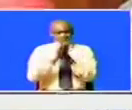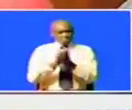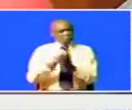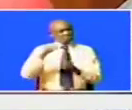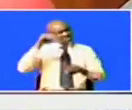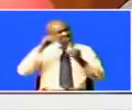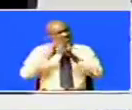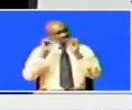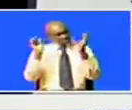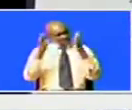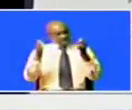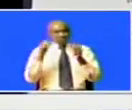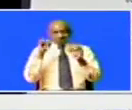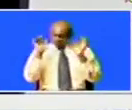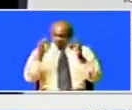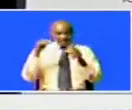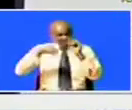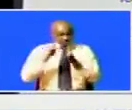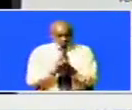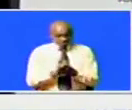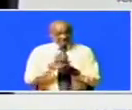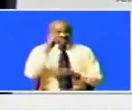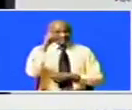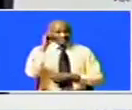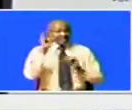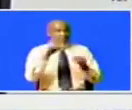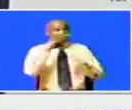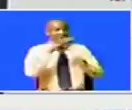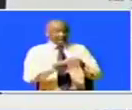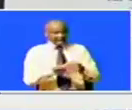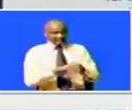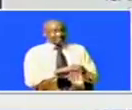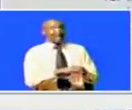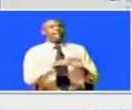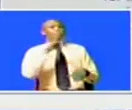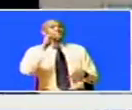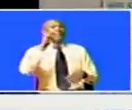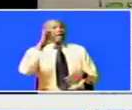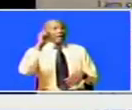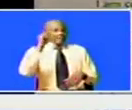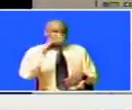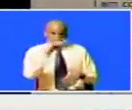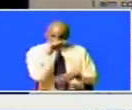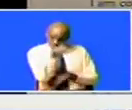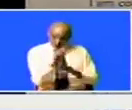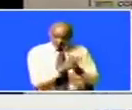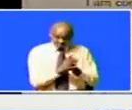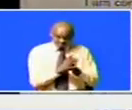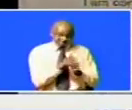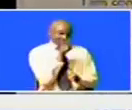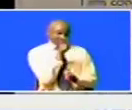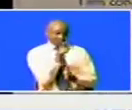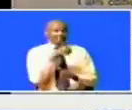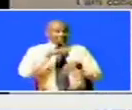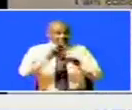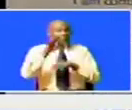poll next week, KTN News has exclusively obtained damning memos sent by the now former commissioner to